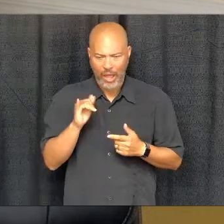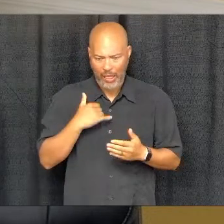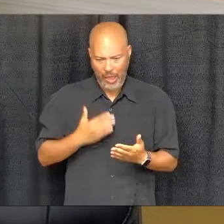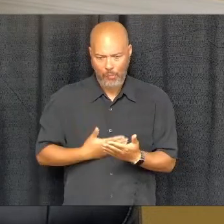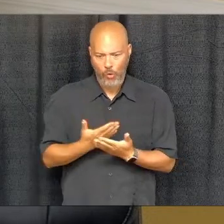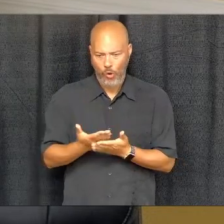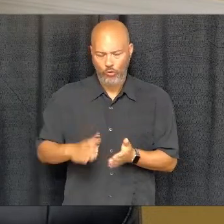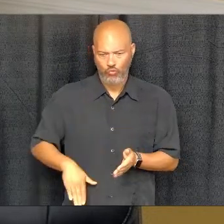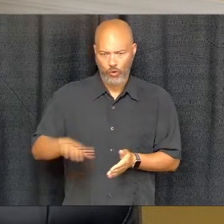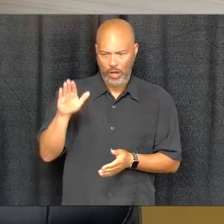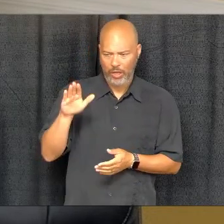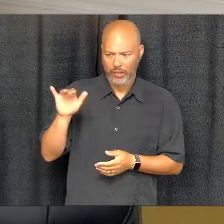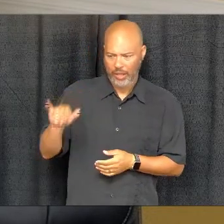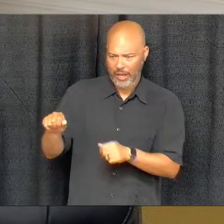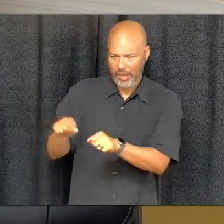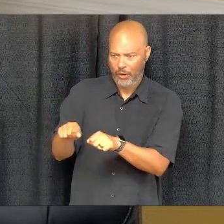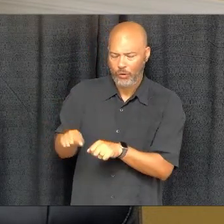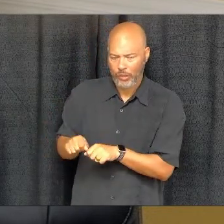born and raised.